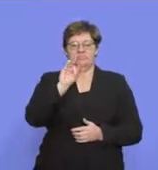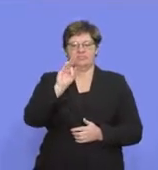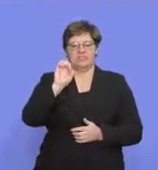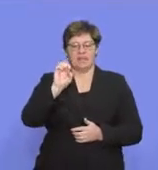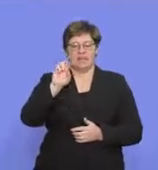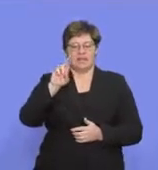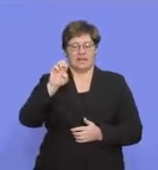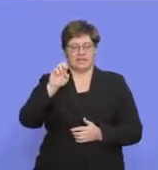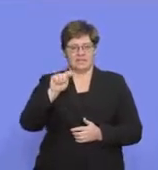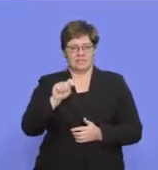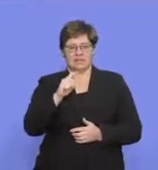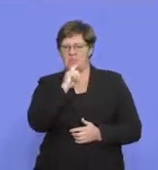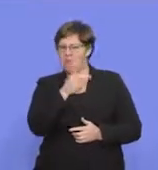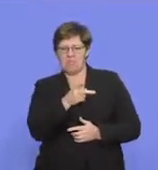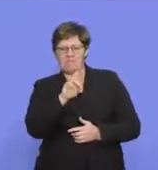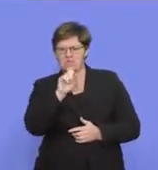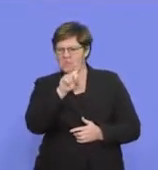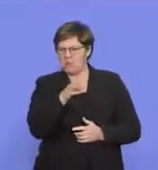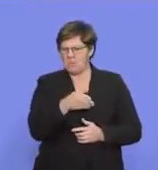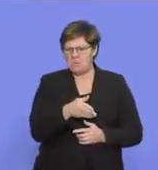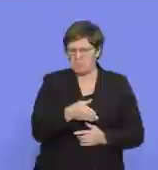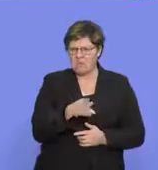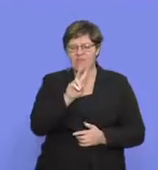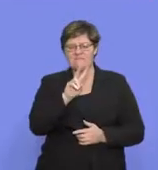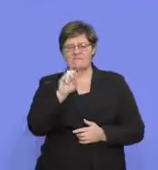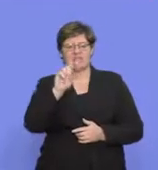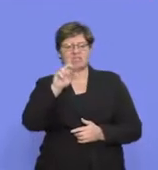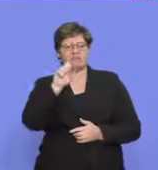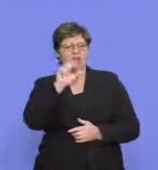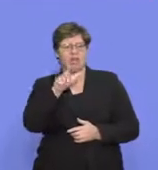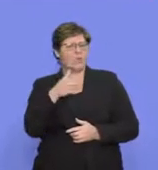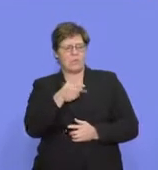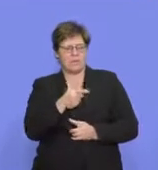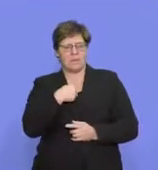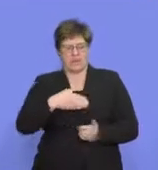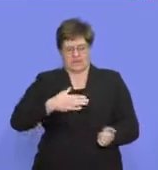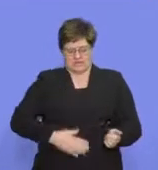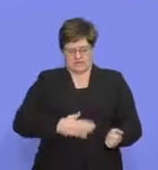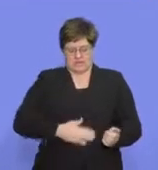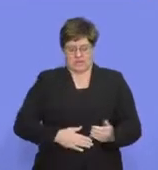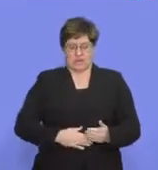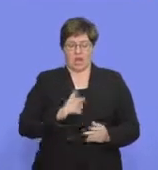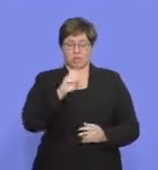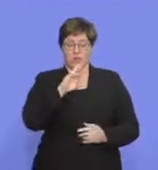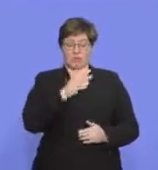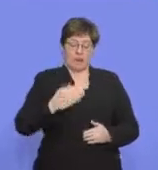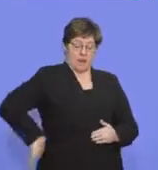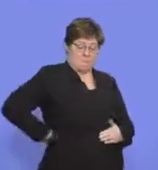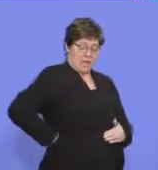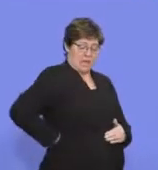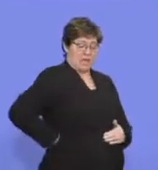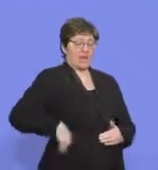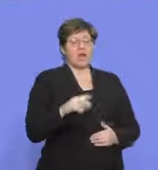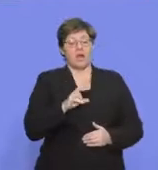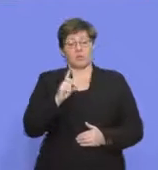I do not see on this slide. Ventral is the stomach side, your stomach, or if it's an animal, it